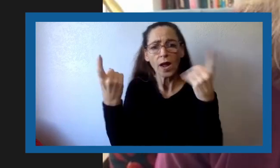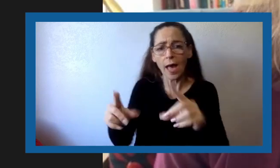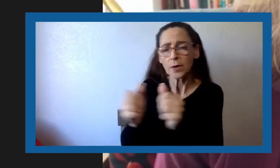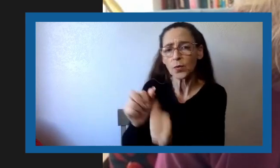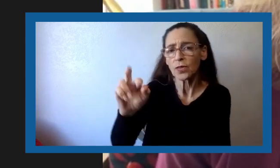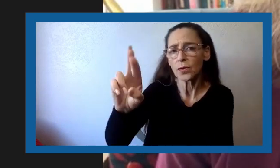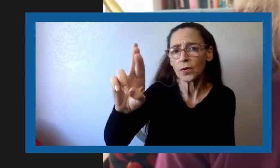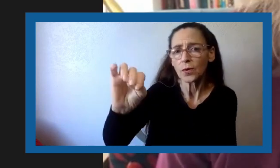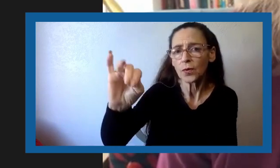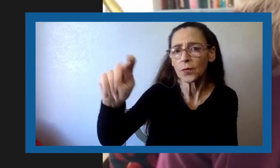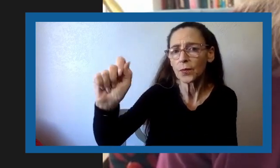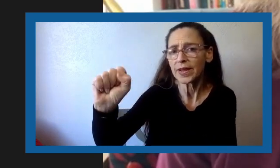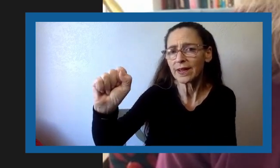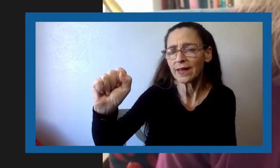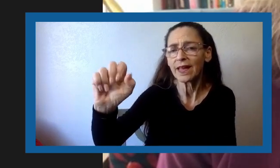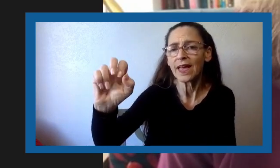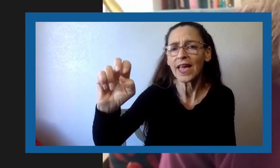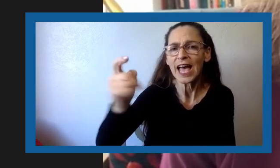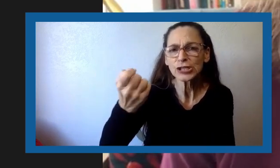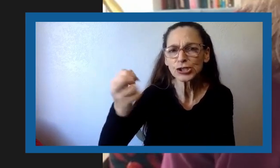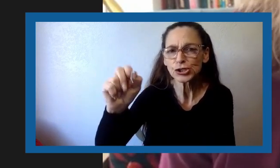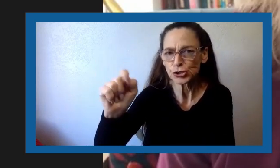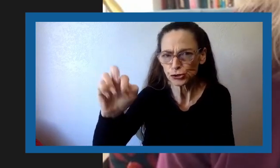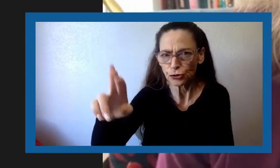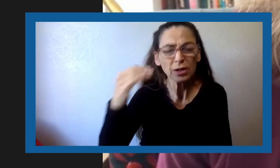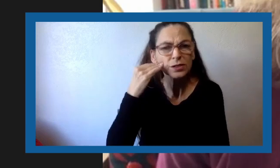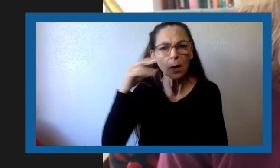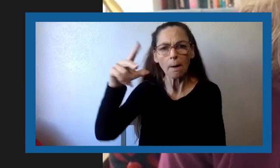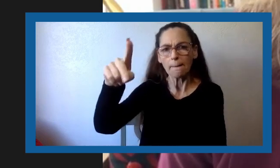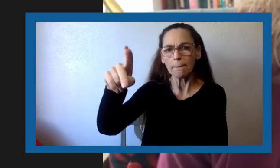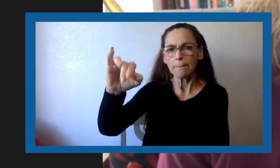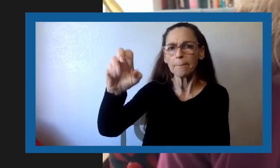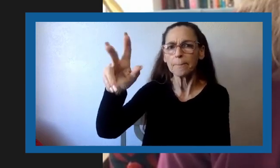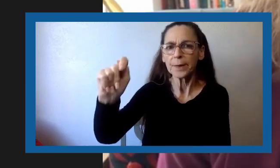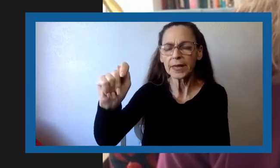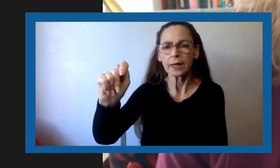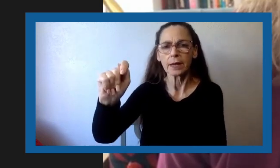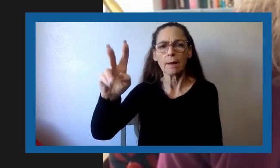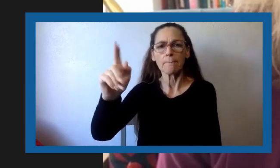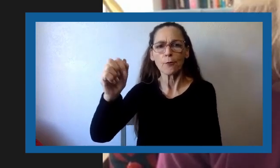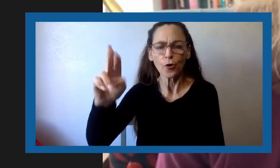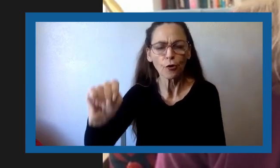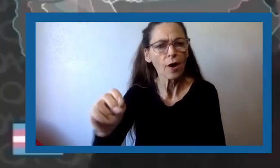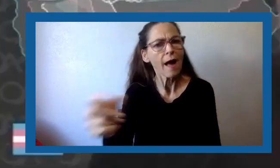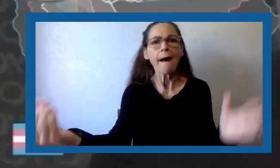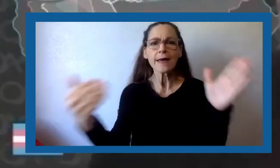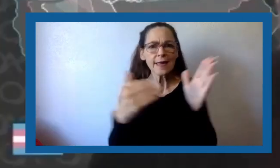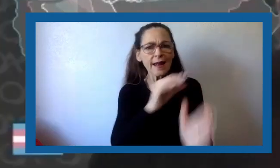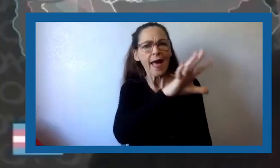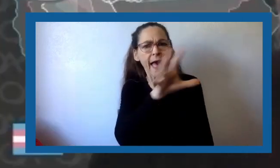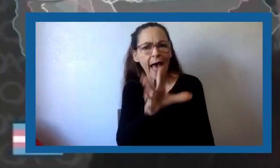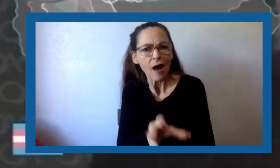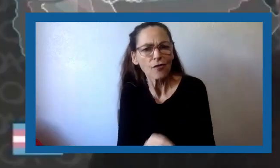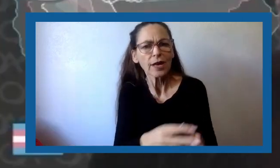Hester and the Chanel Pickett murder, which Chanel Pickett was also an African-American trans woman. She